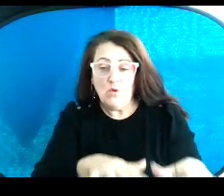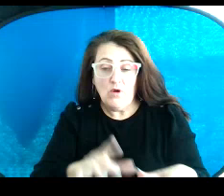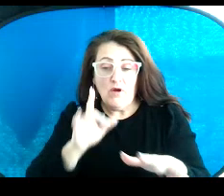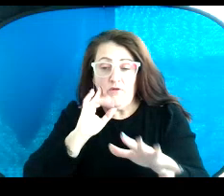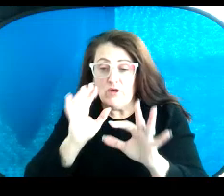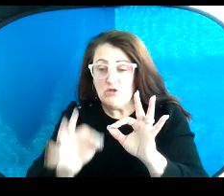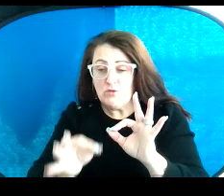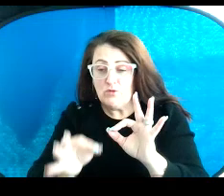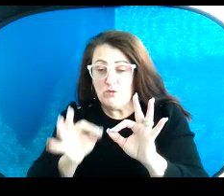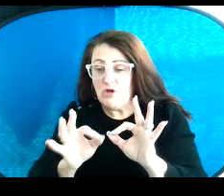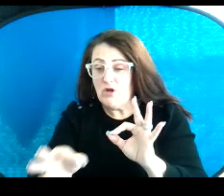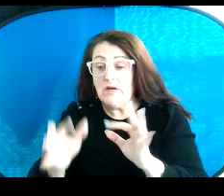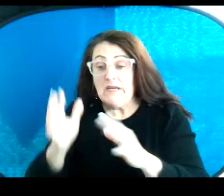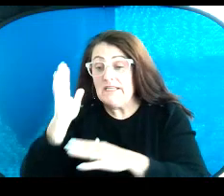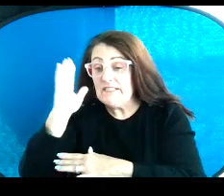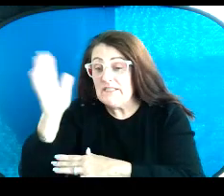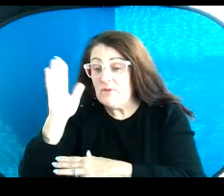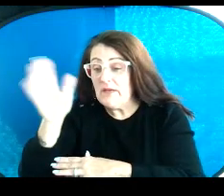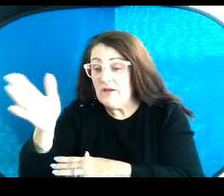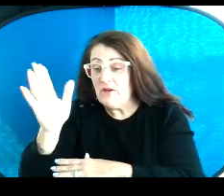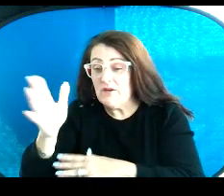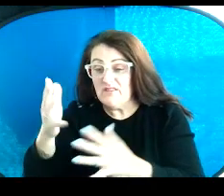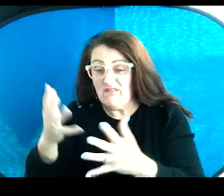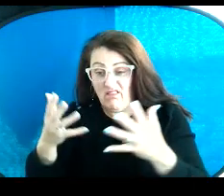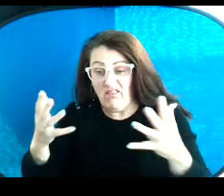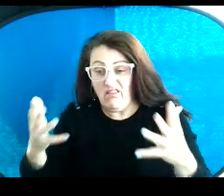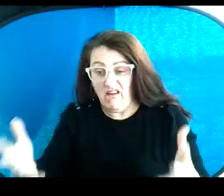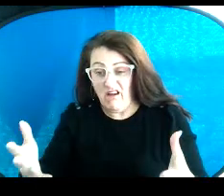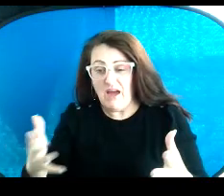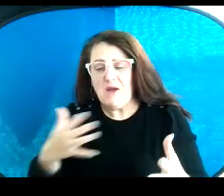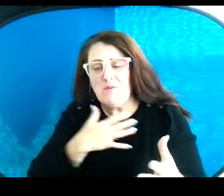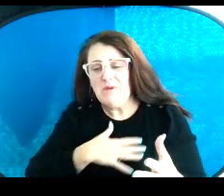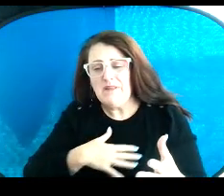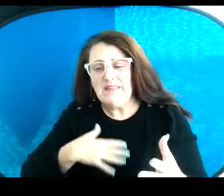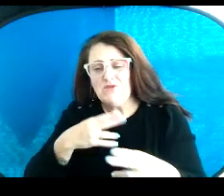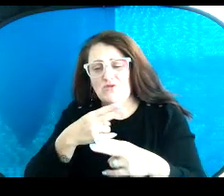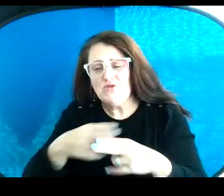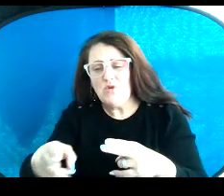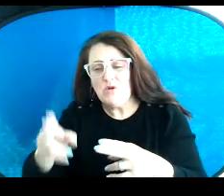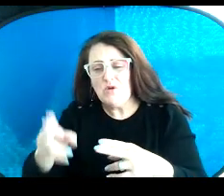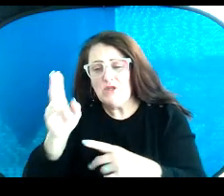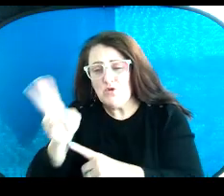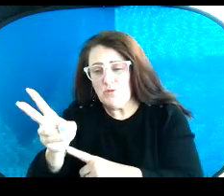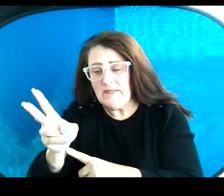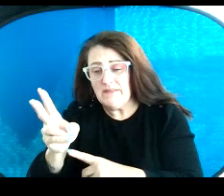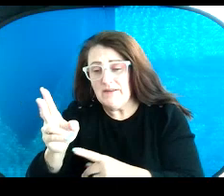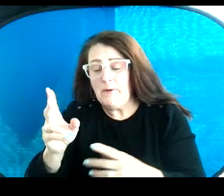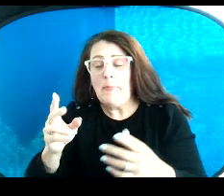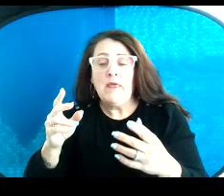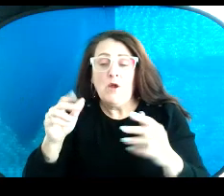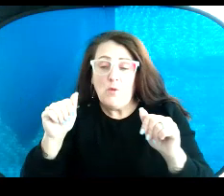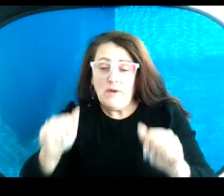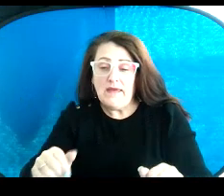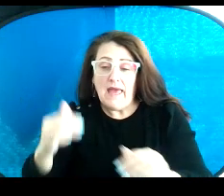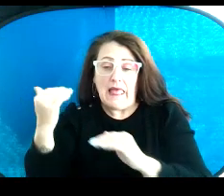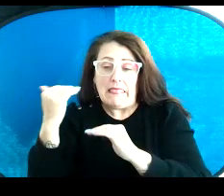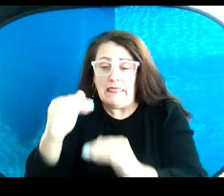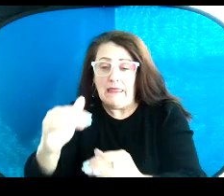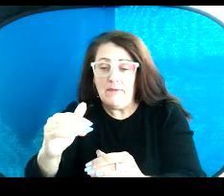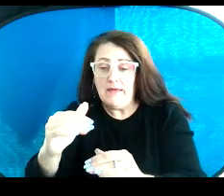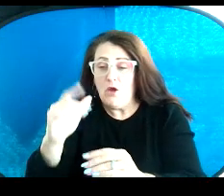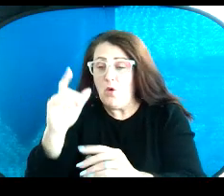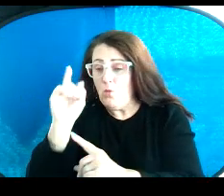speakers, we ask you make your point in 2 minutes or less. And if for some reason we have many speakers on any single topic, we reserve the right to limit comments to 1 minute if needed.